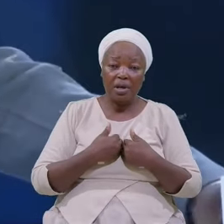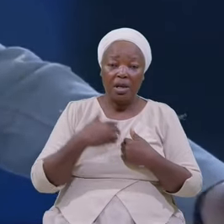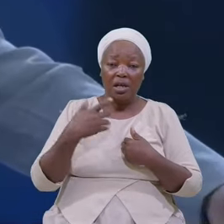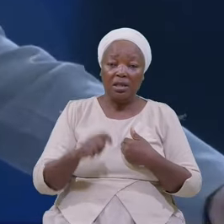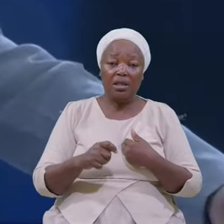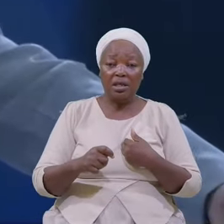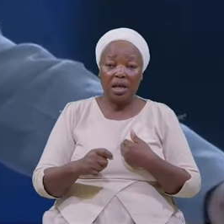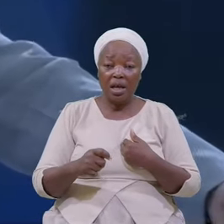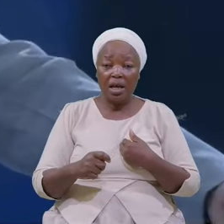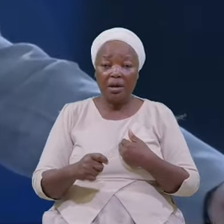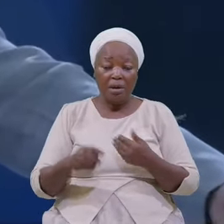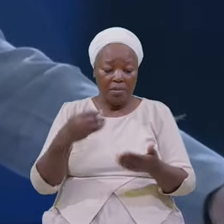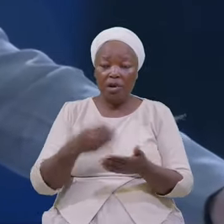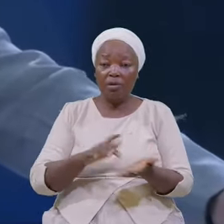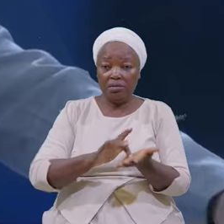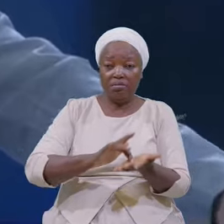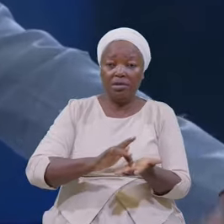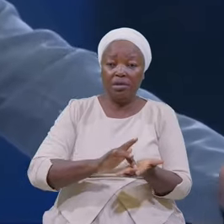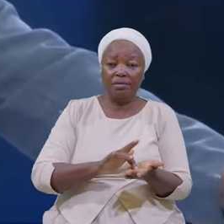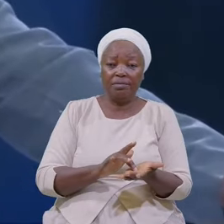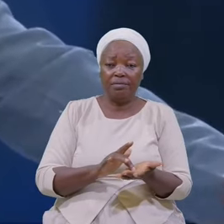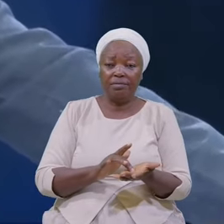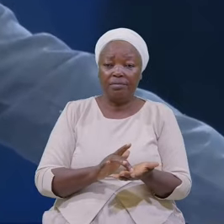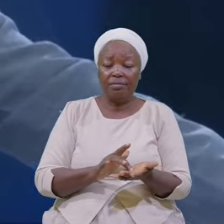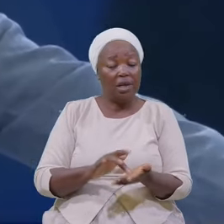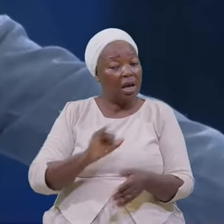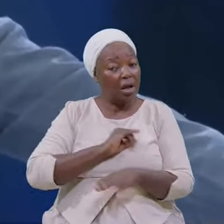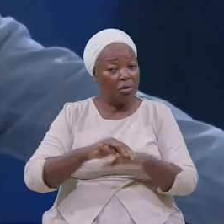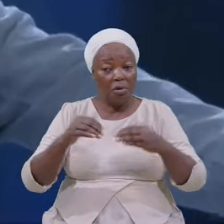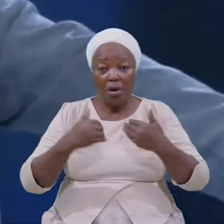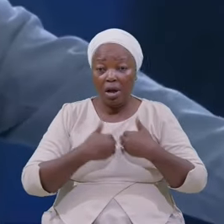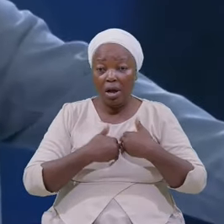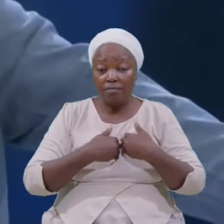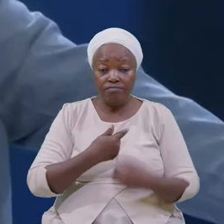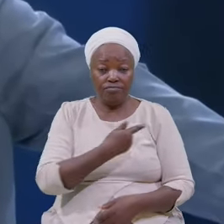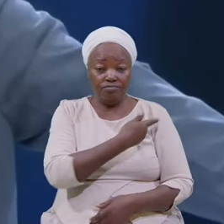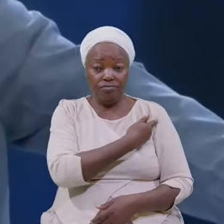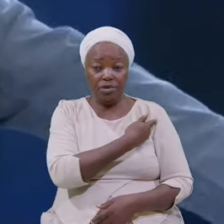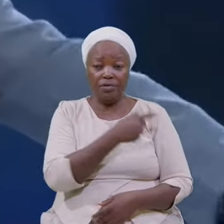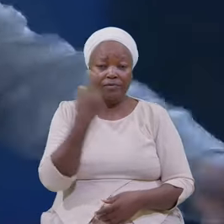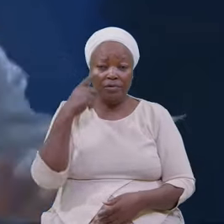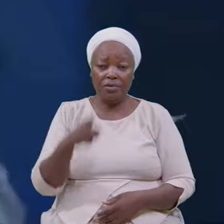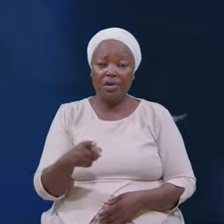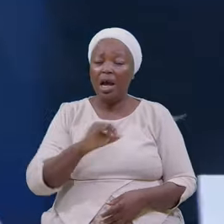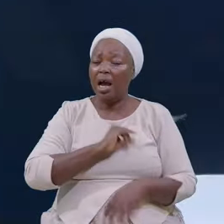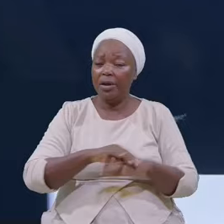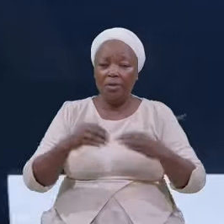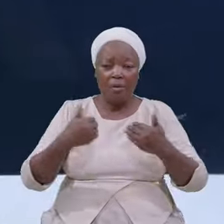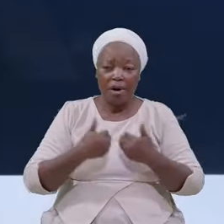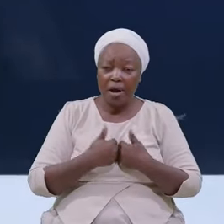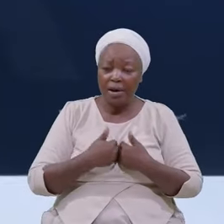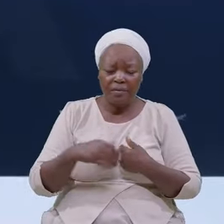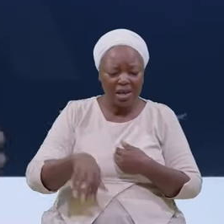or the pills. Je n'ai pas les comprimés. I don't have injection. Je n'ai pas d'injection. I don't have